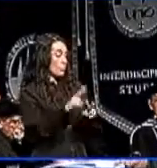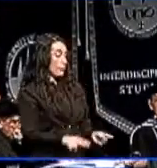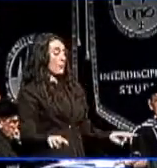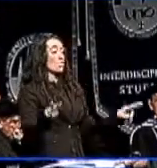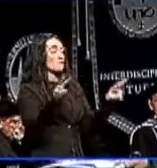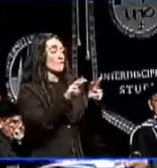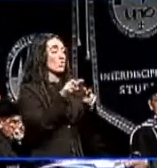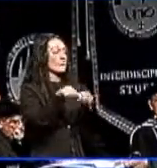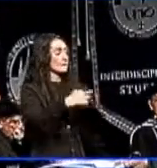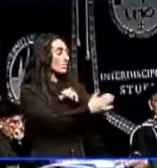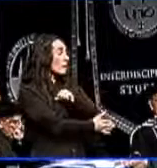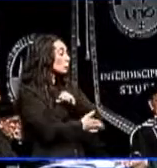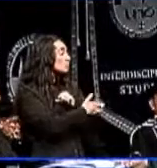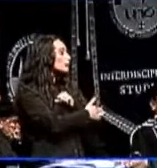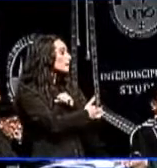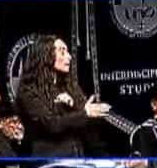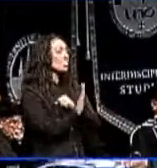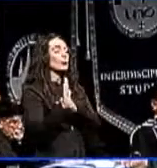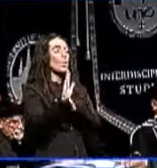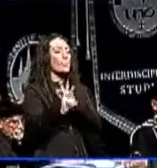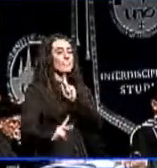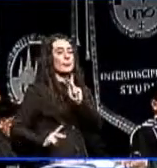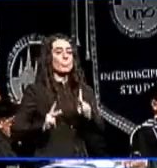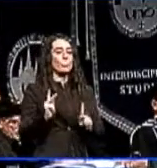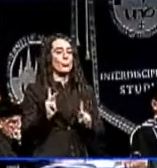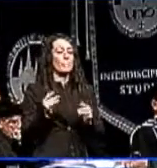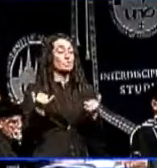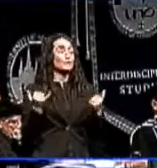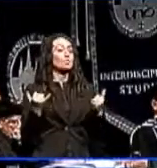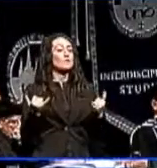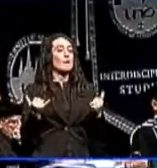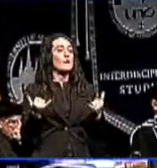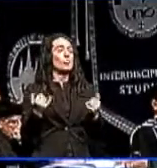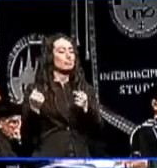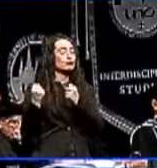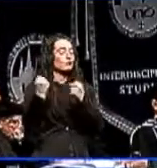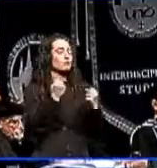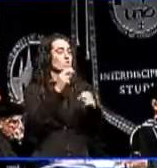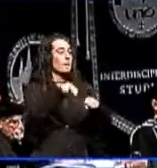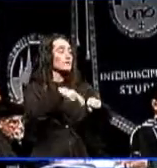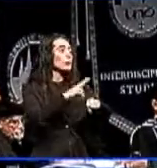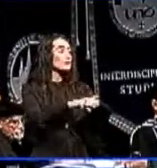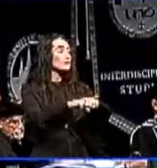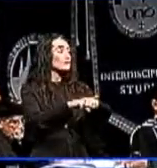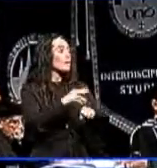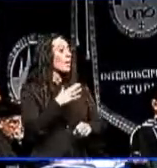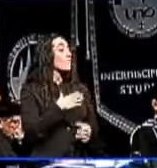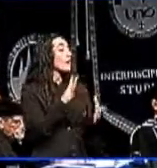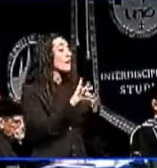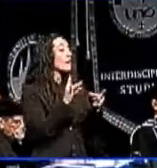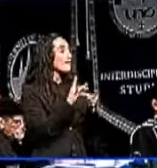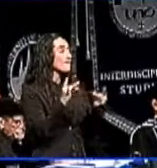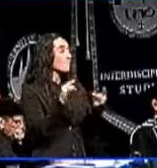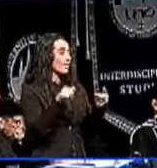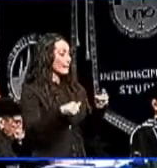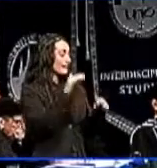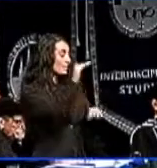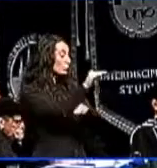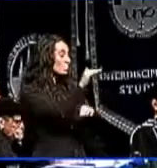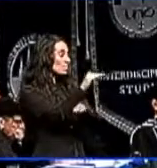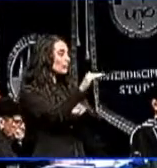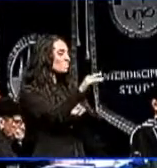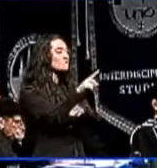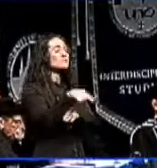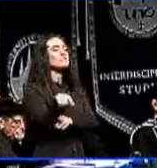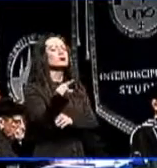Their value to this country is the rationale for today's celebration. So my message this afternoon is to ask